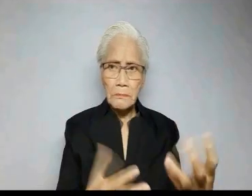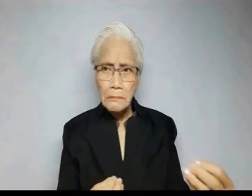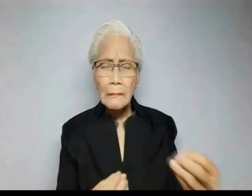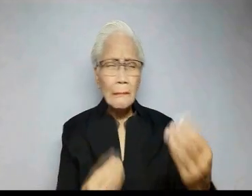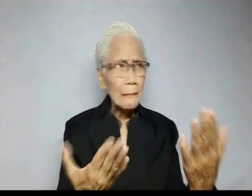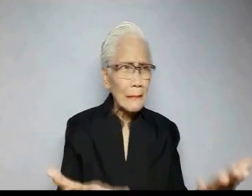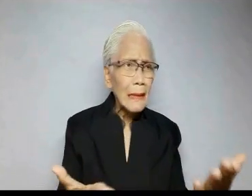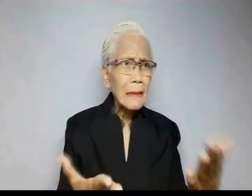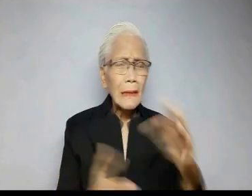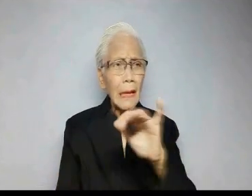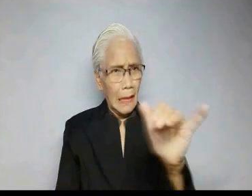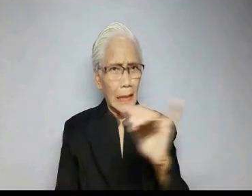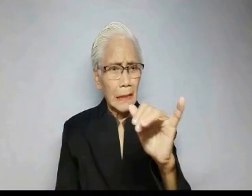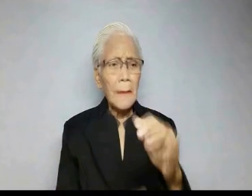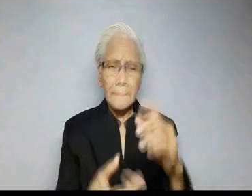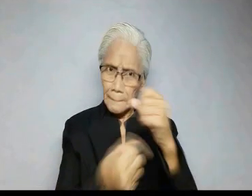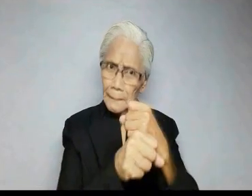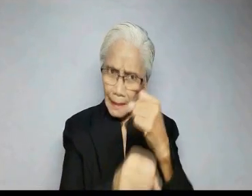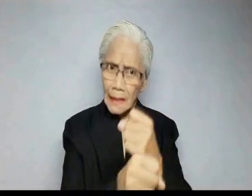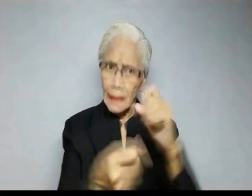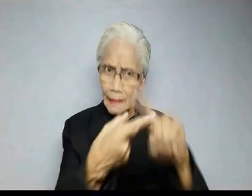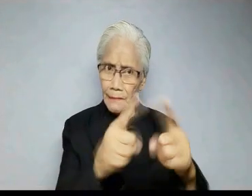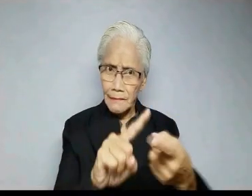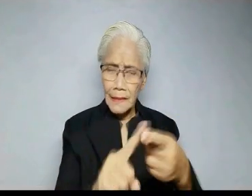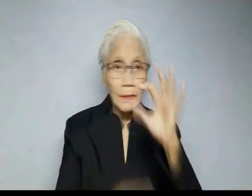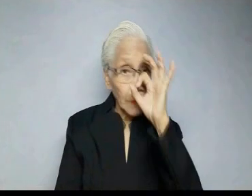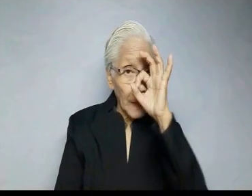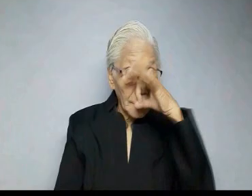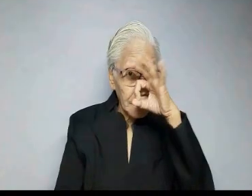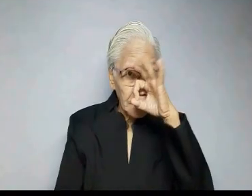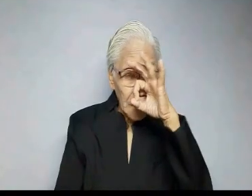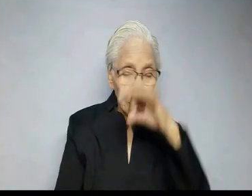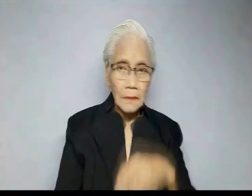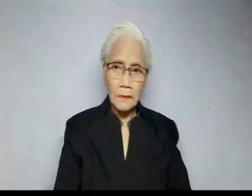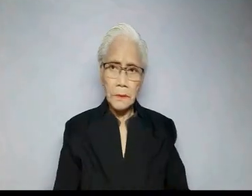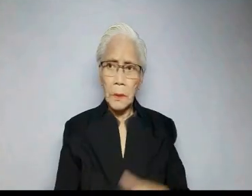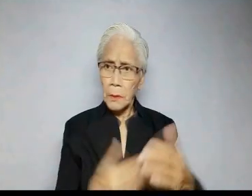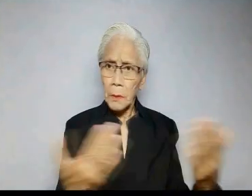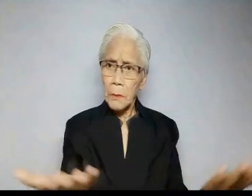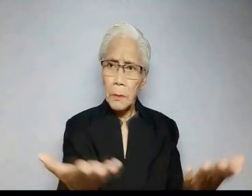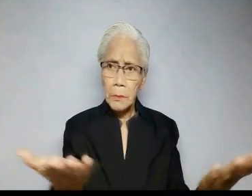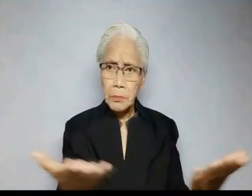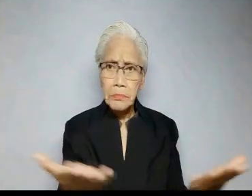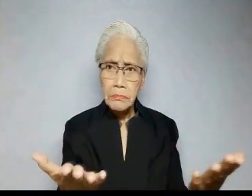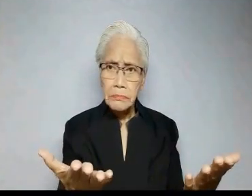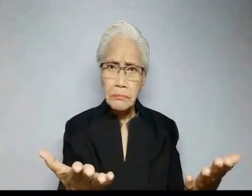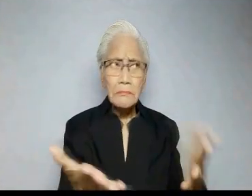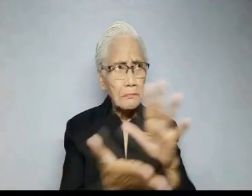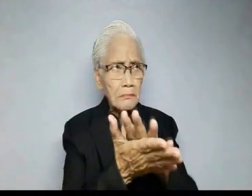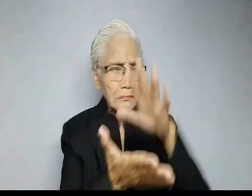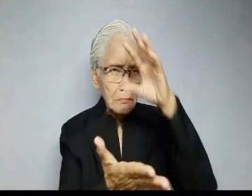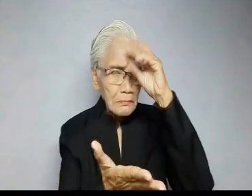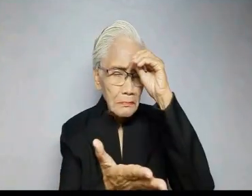and also he befriended a fox, an unlikely creature from whom he learns